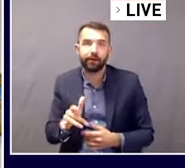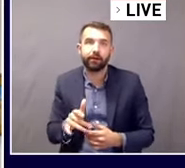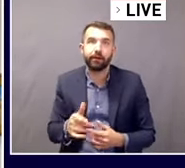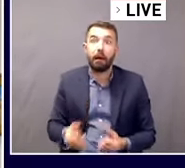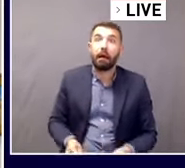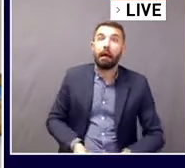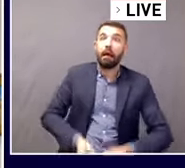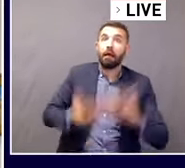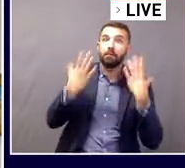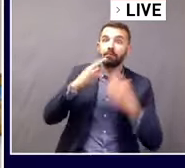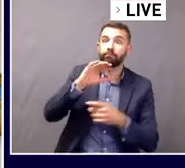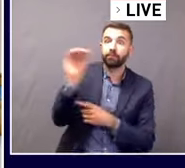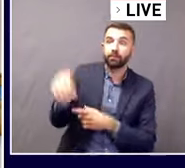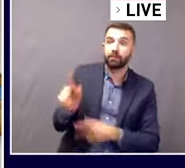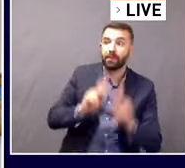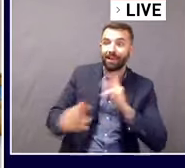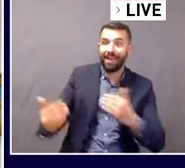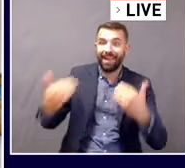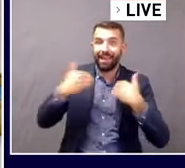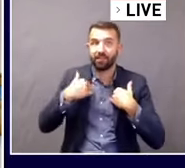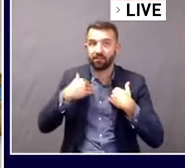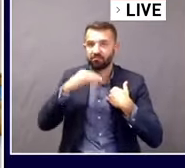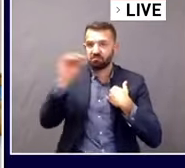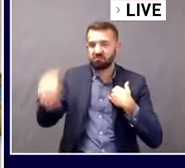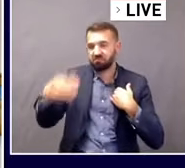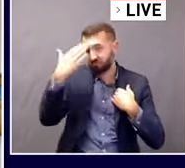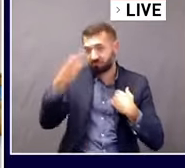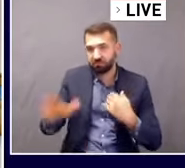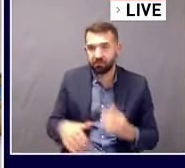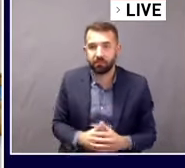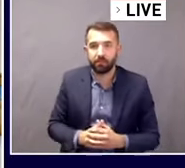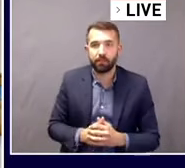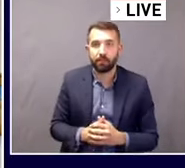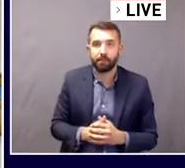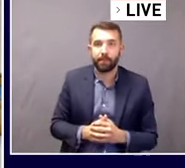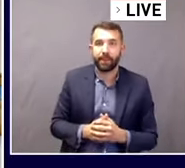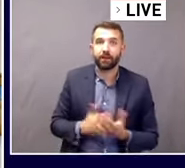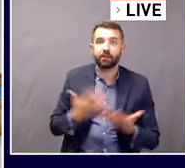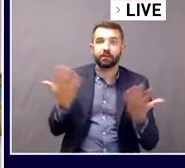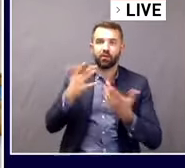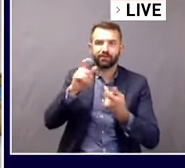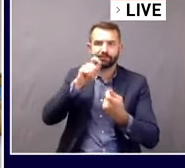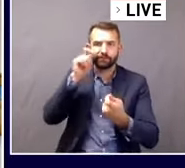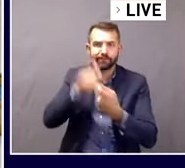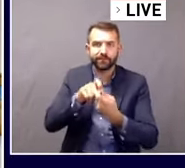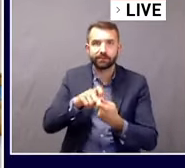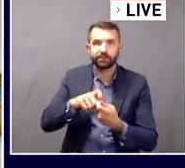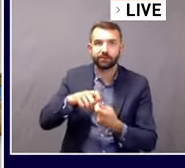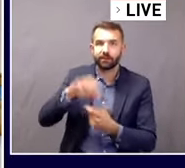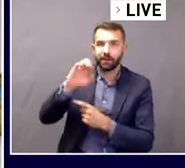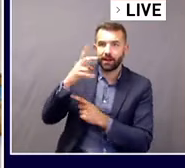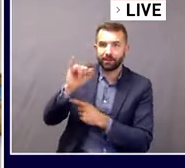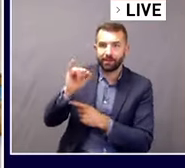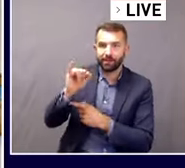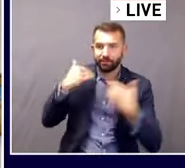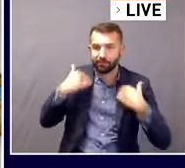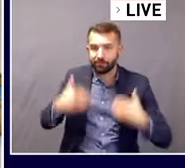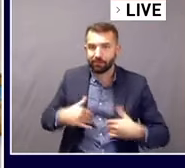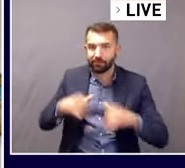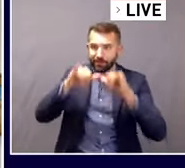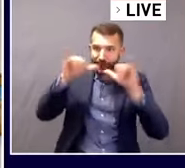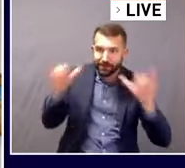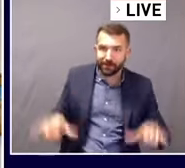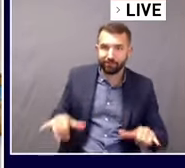level is not well known, nor is it well known what epidemiological or immunological factors go into